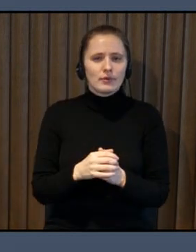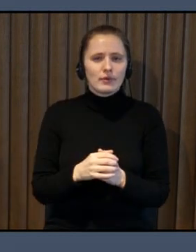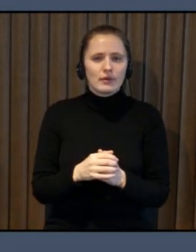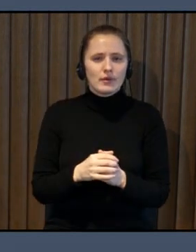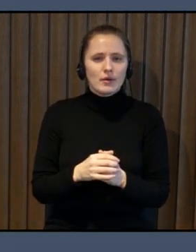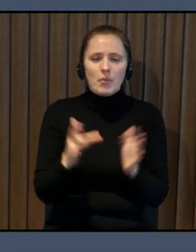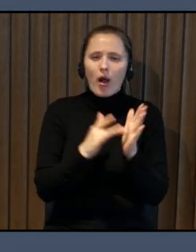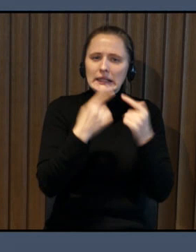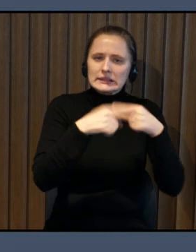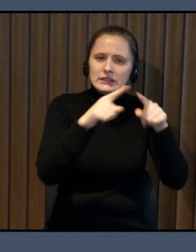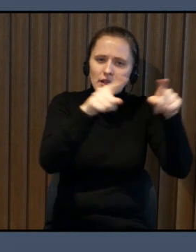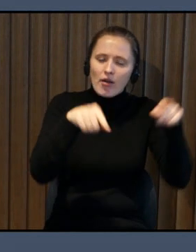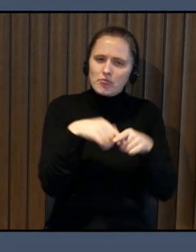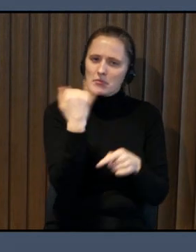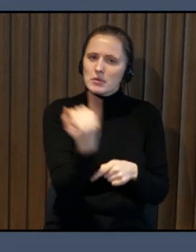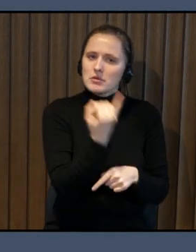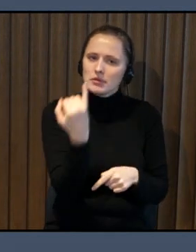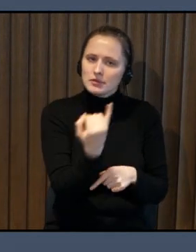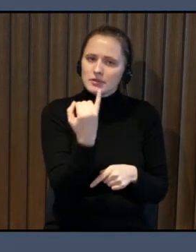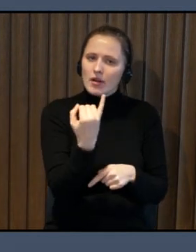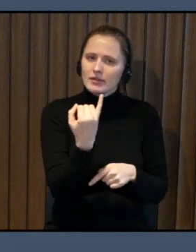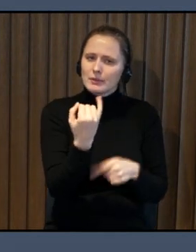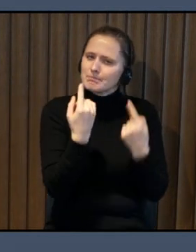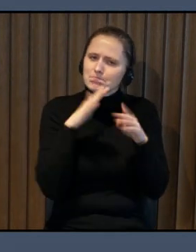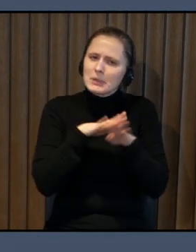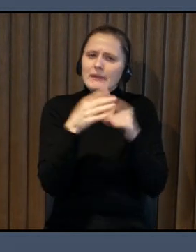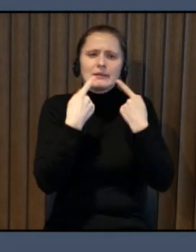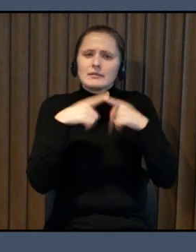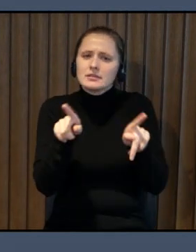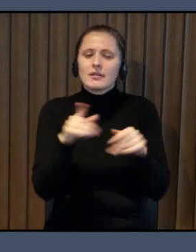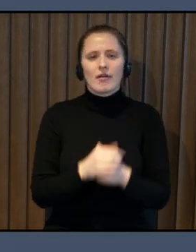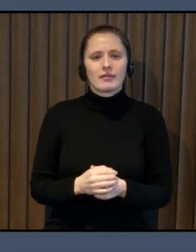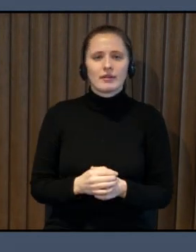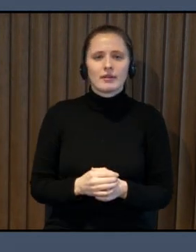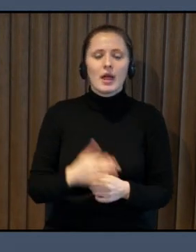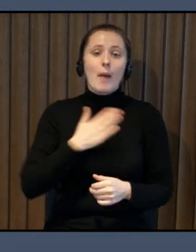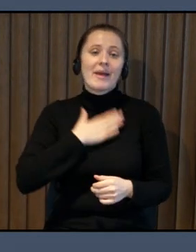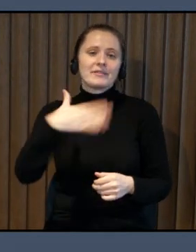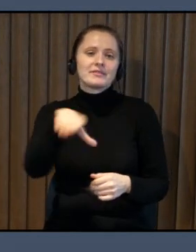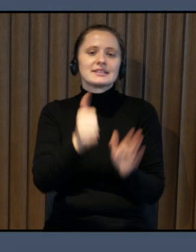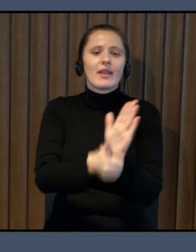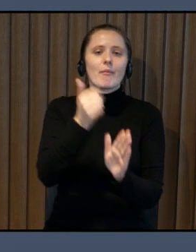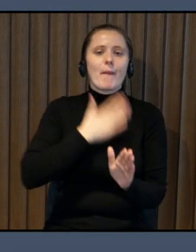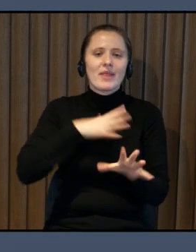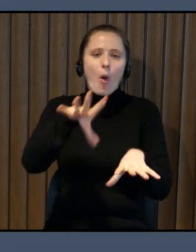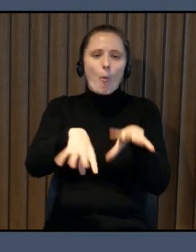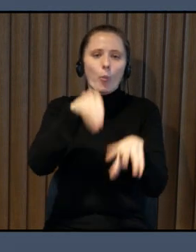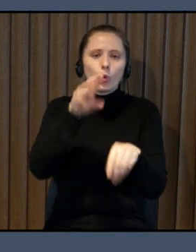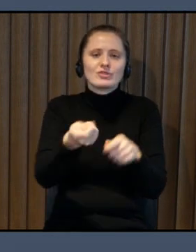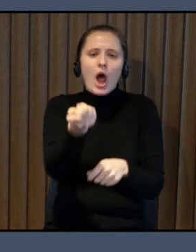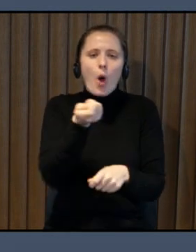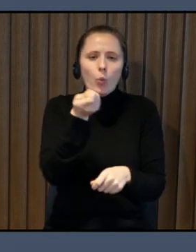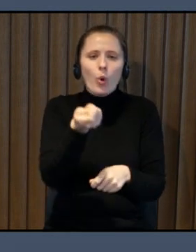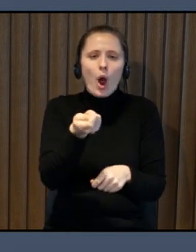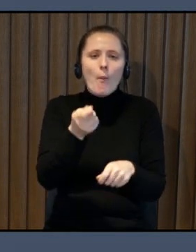don't understand. What's the meaning? At some works, he said, oh, interesting, something different. And he said,